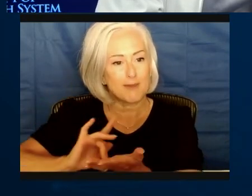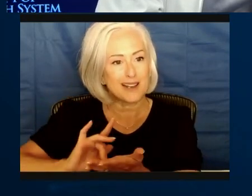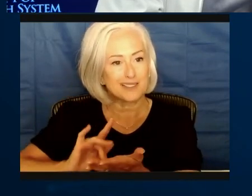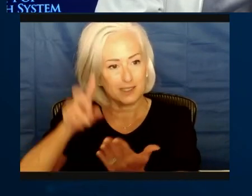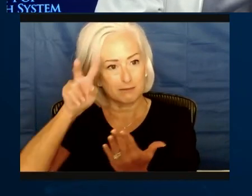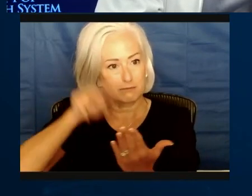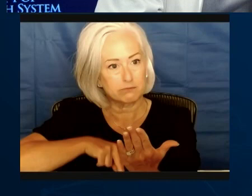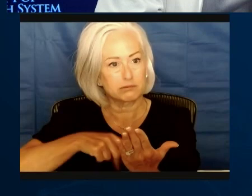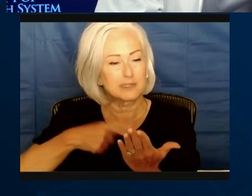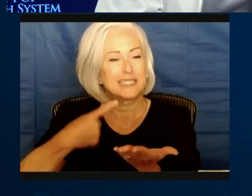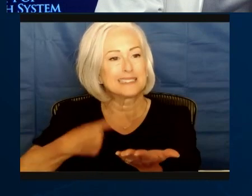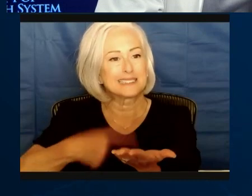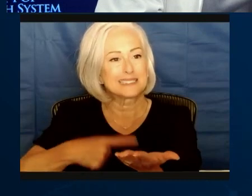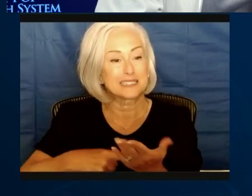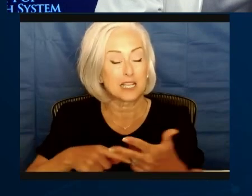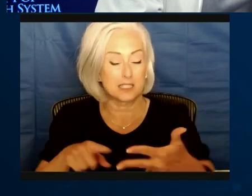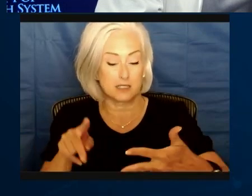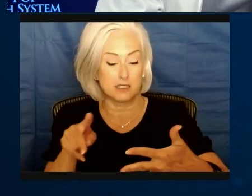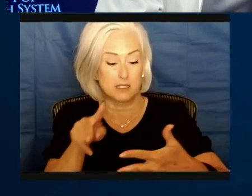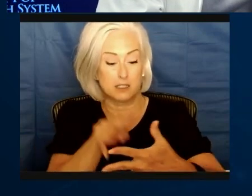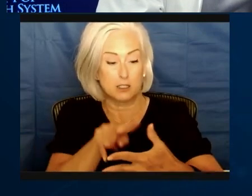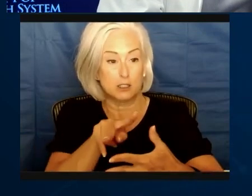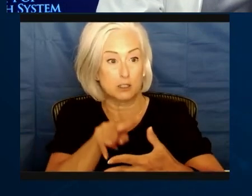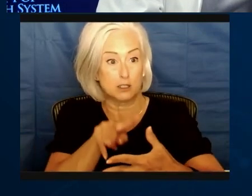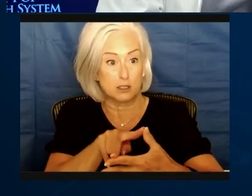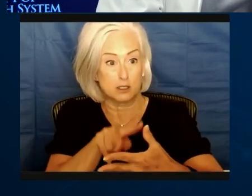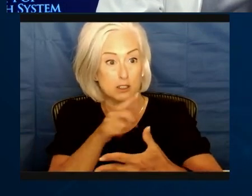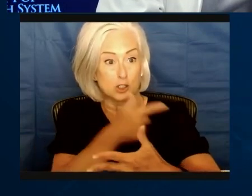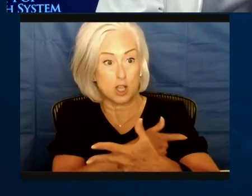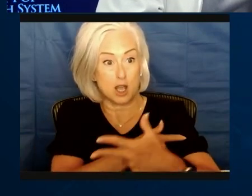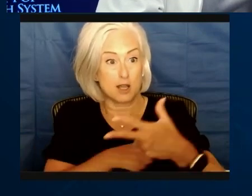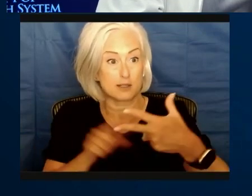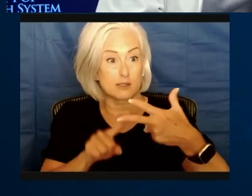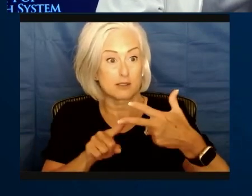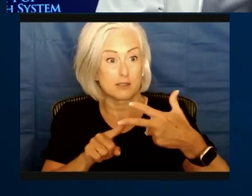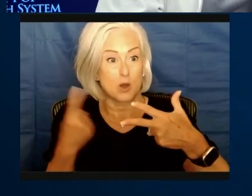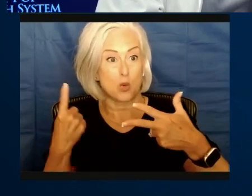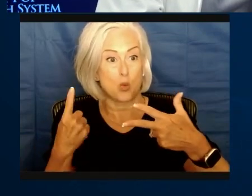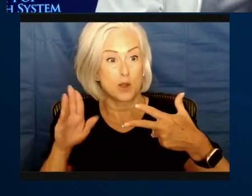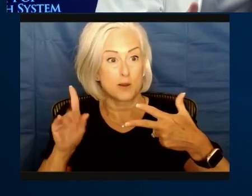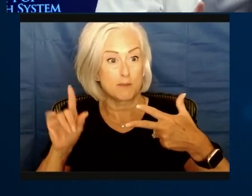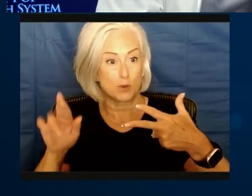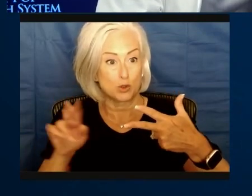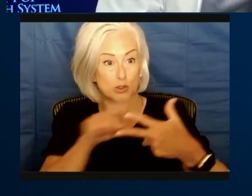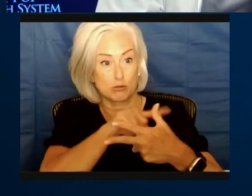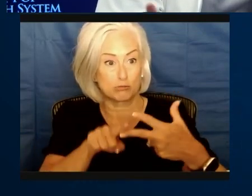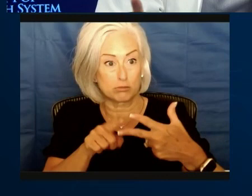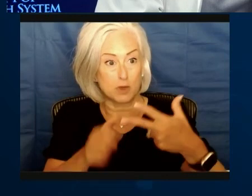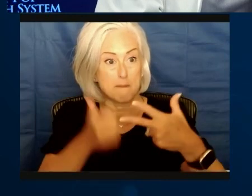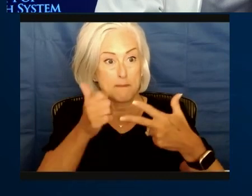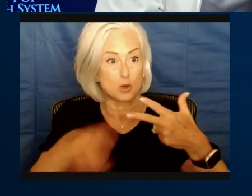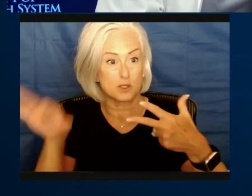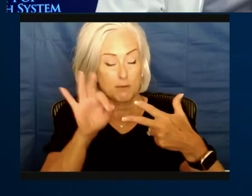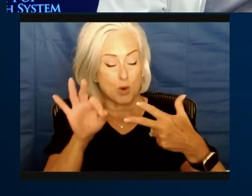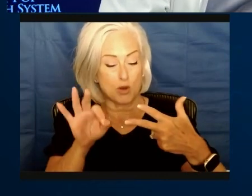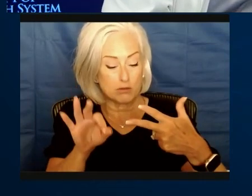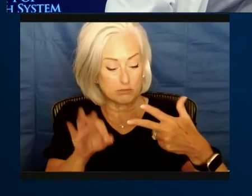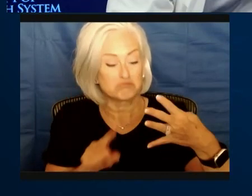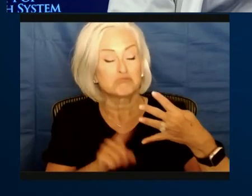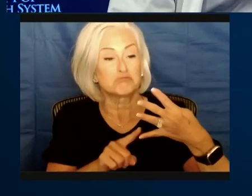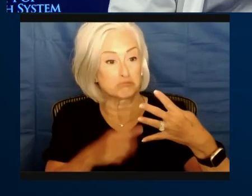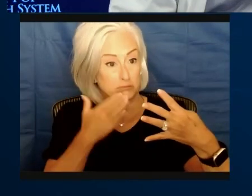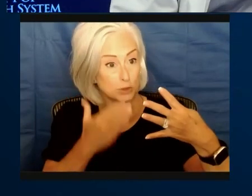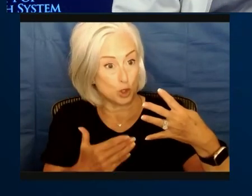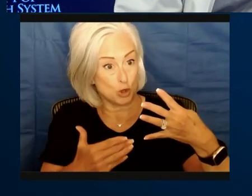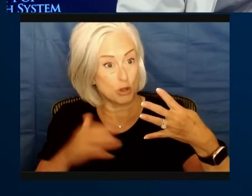are the 2 shots and at least 1 booster. Yeah. That clearly, and then the 4th booster is good, but man, it's really 2 shots and a booster